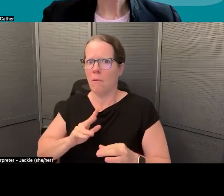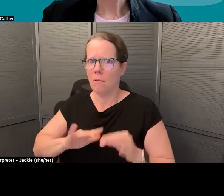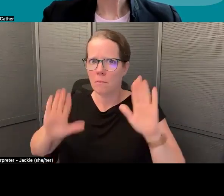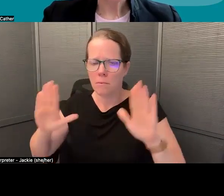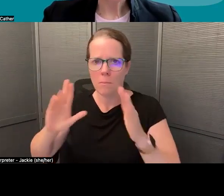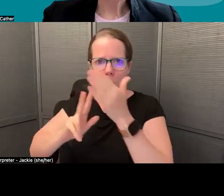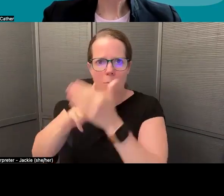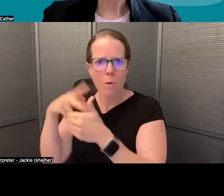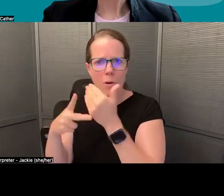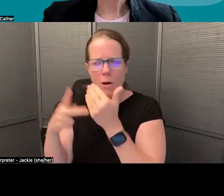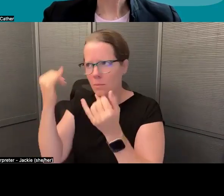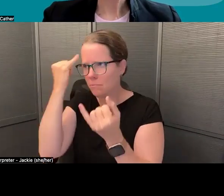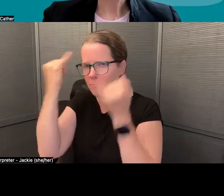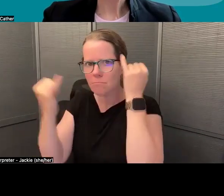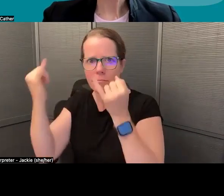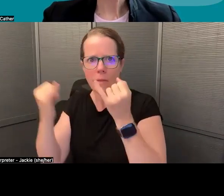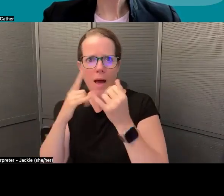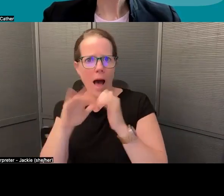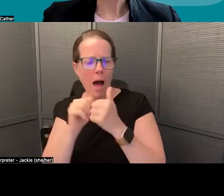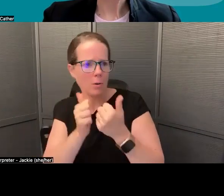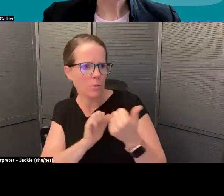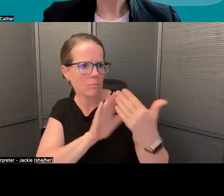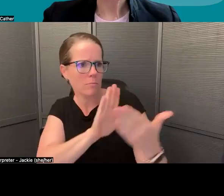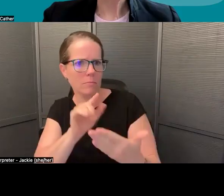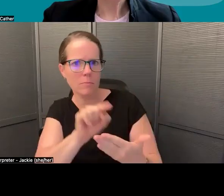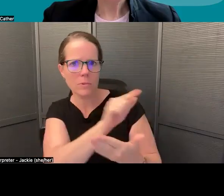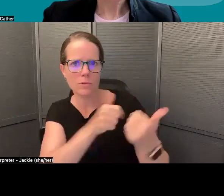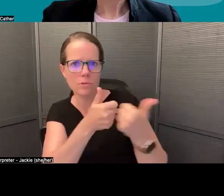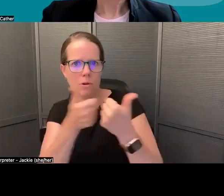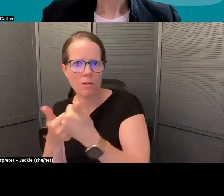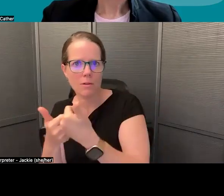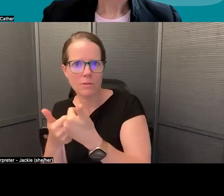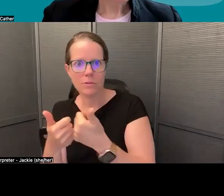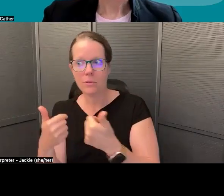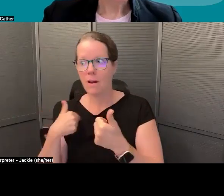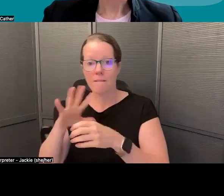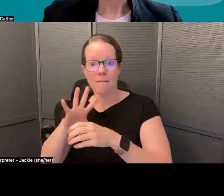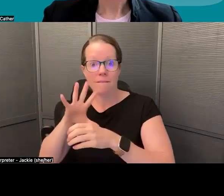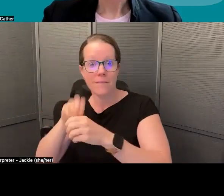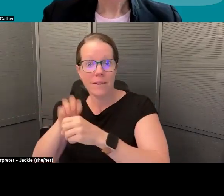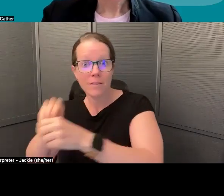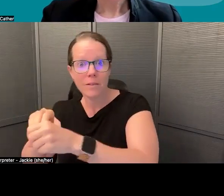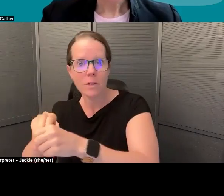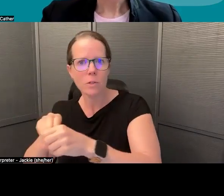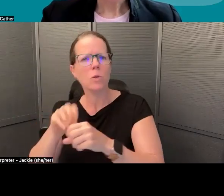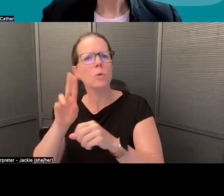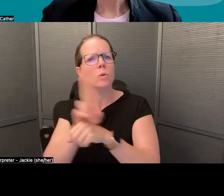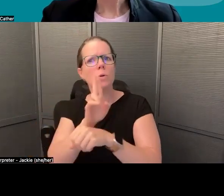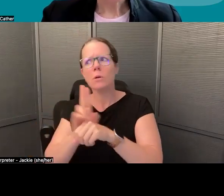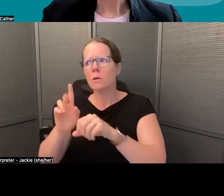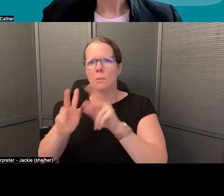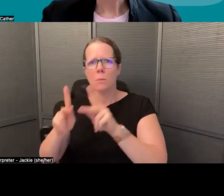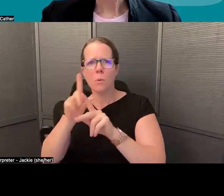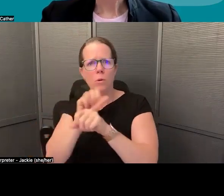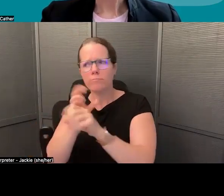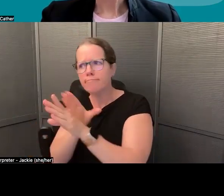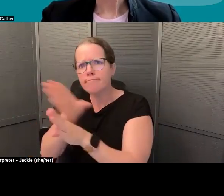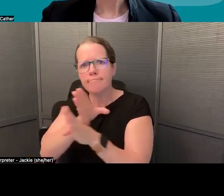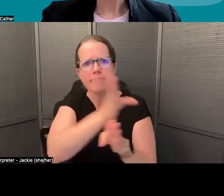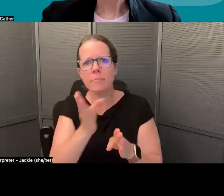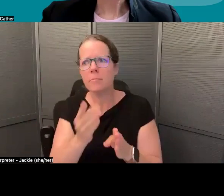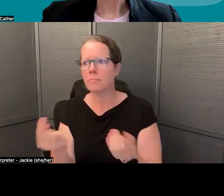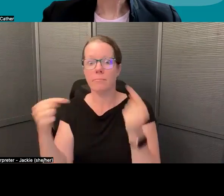include managing aggression through multidisciplinary collaboration, shown here, and that will be followed by a